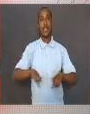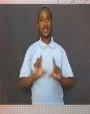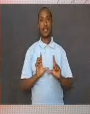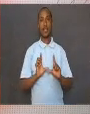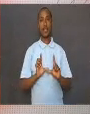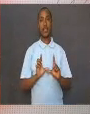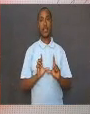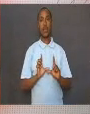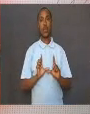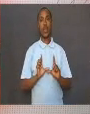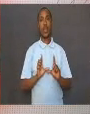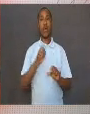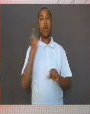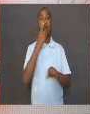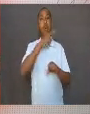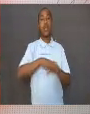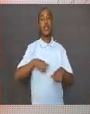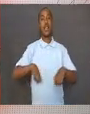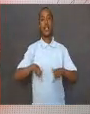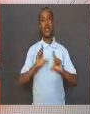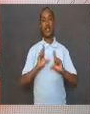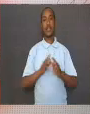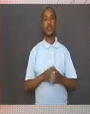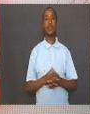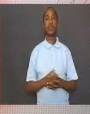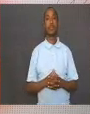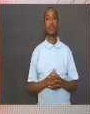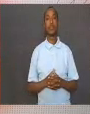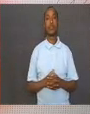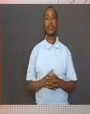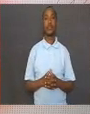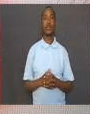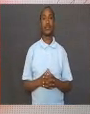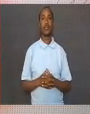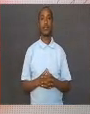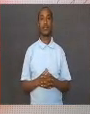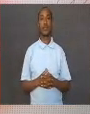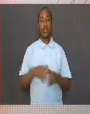that exists will always exist.